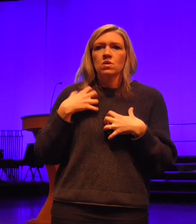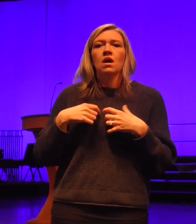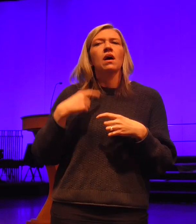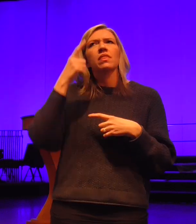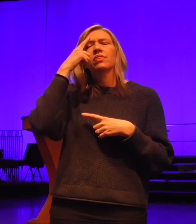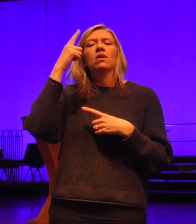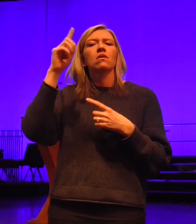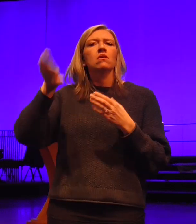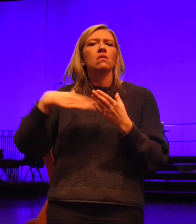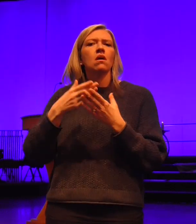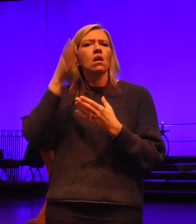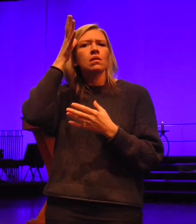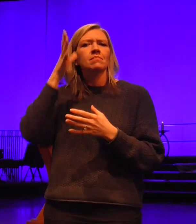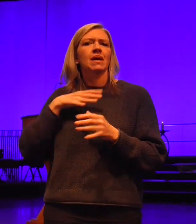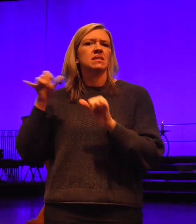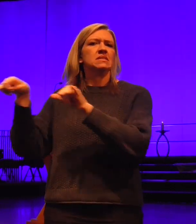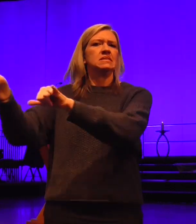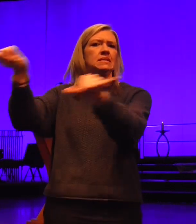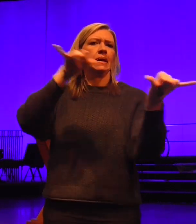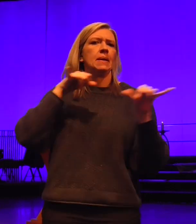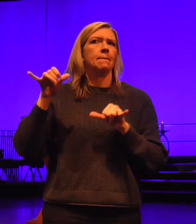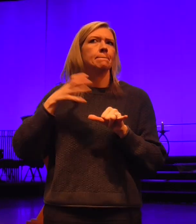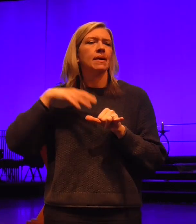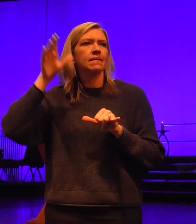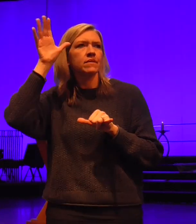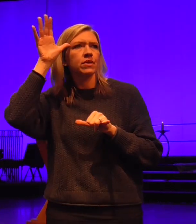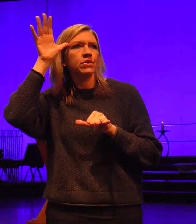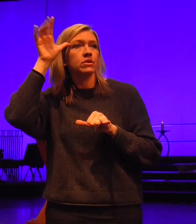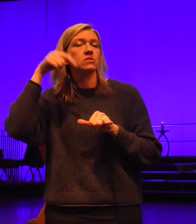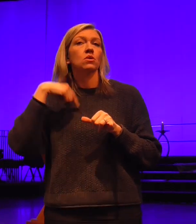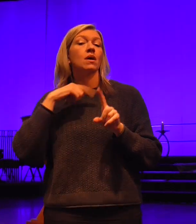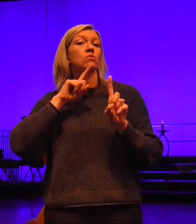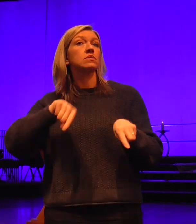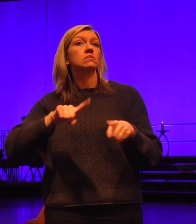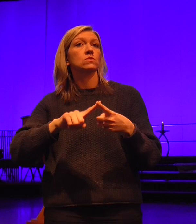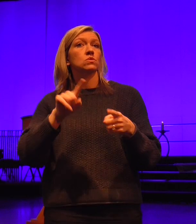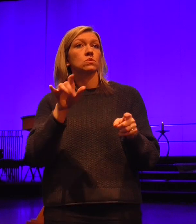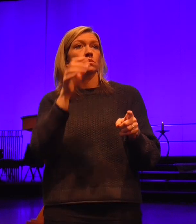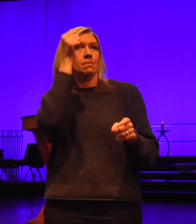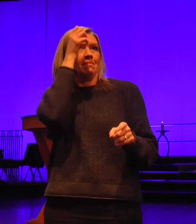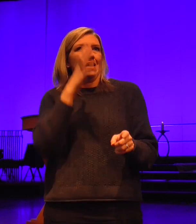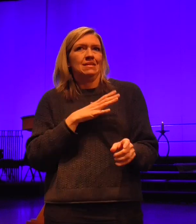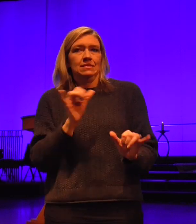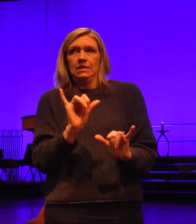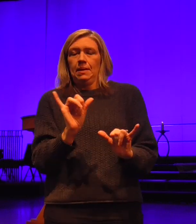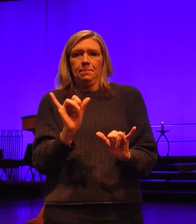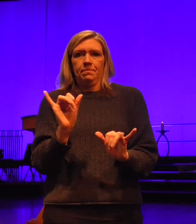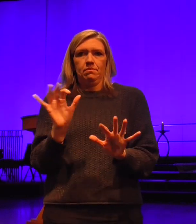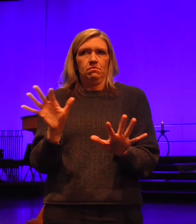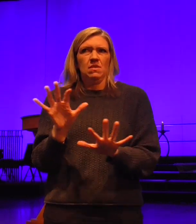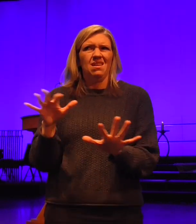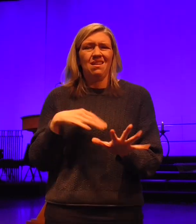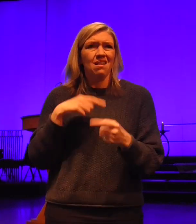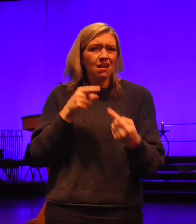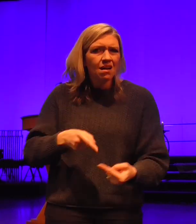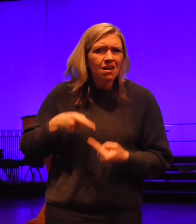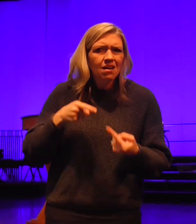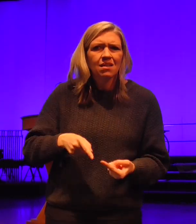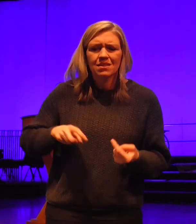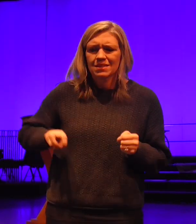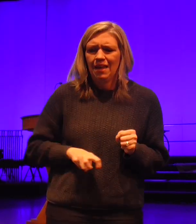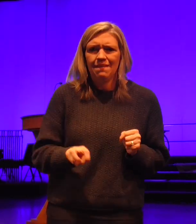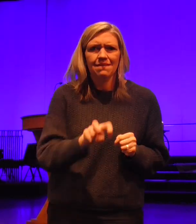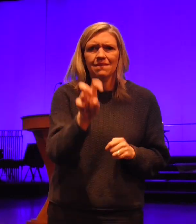like my father. And so reacted to men in the same way, and had a hard time navigating myself through